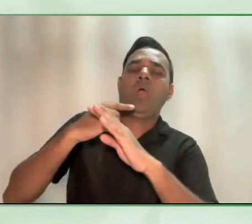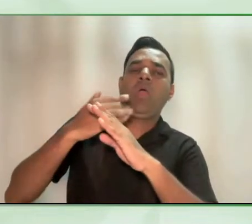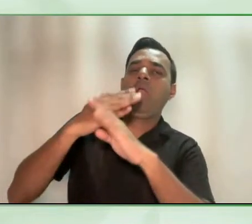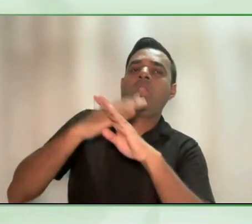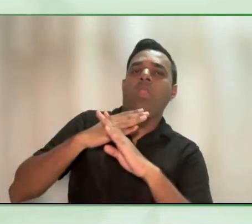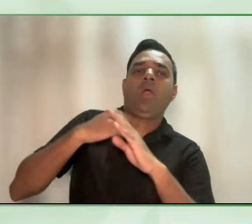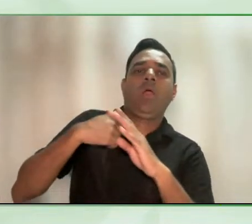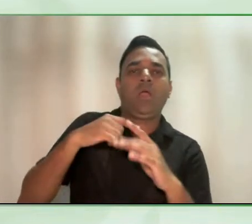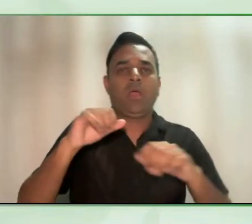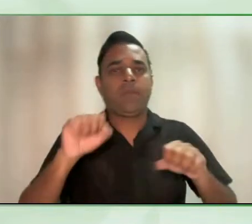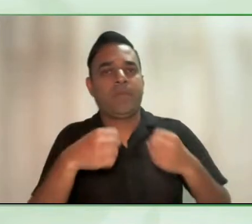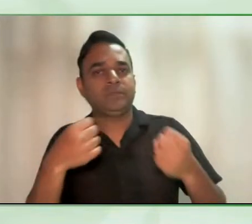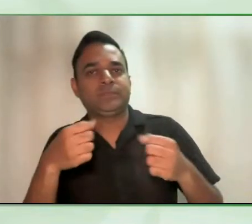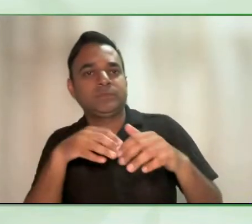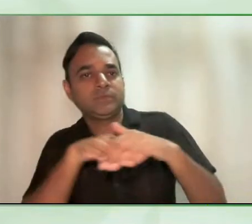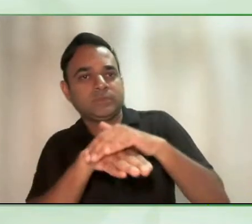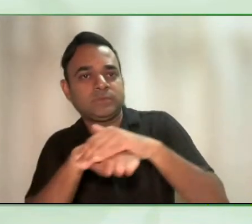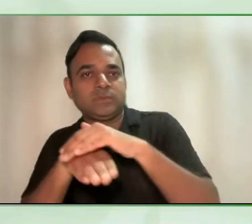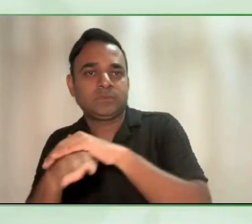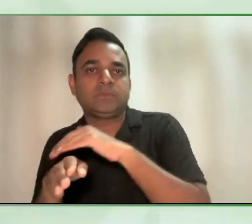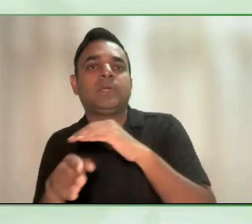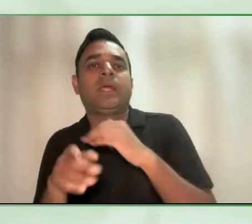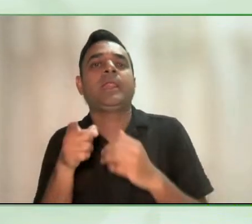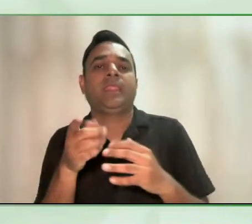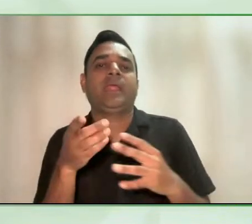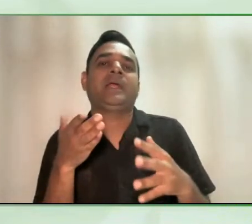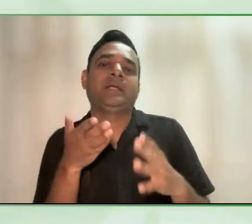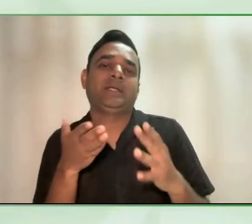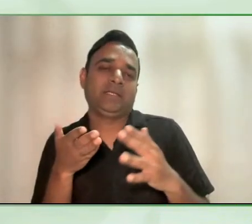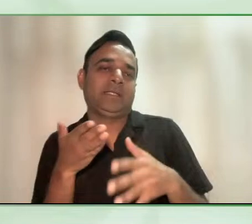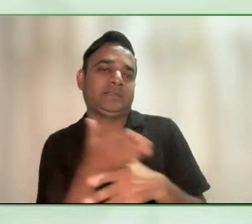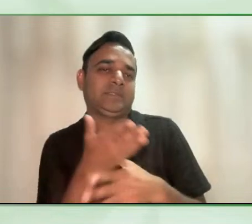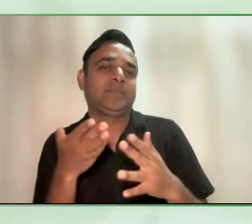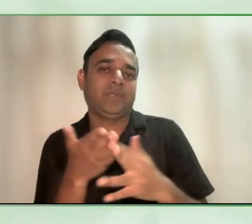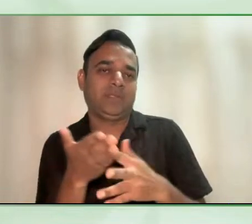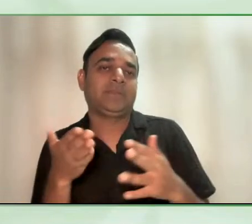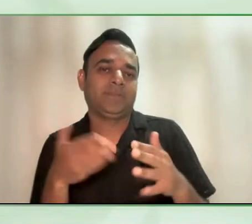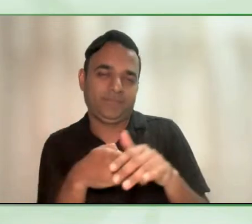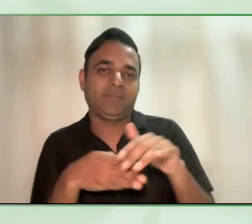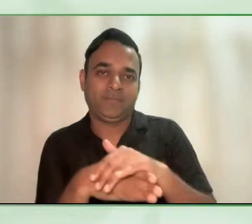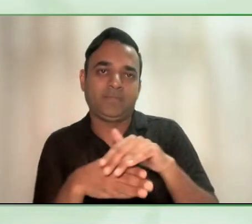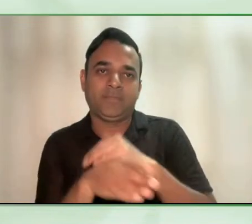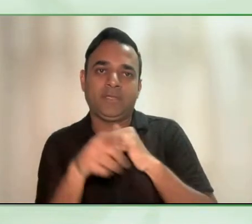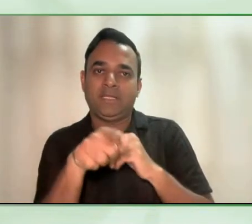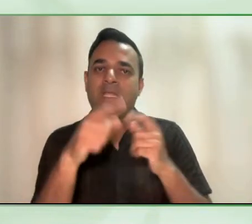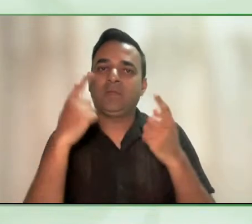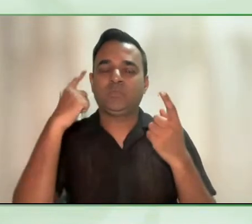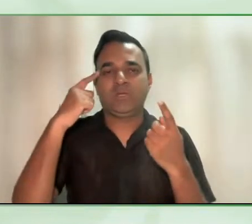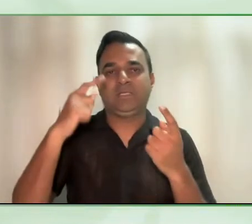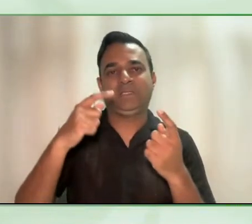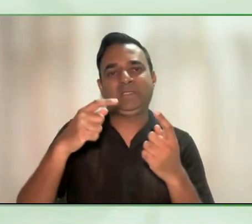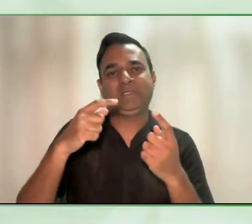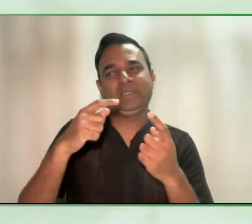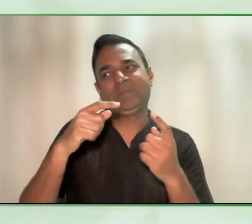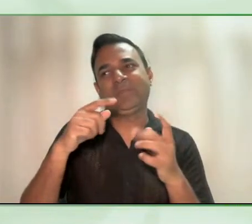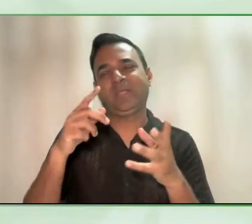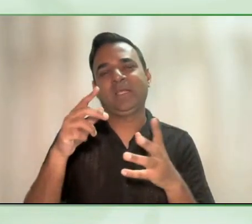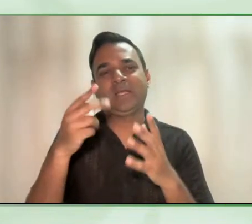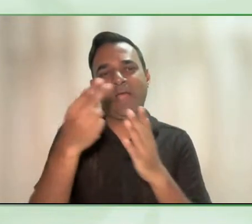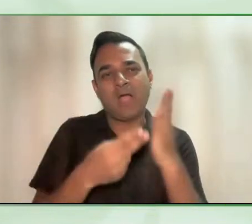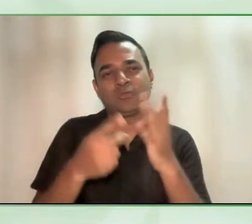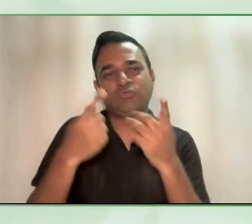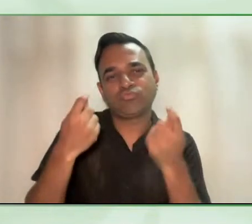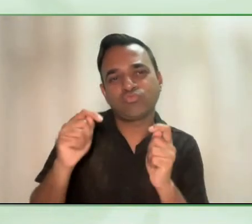gaps still seem to be present. And my own research with University College Cork is highlighting that. I'm